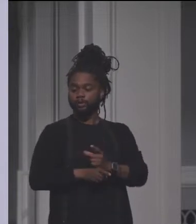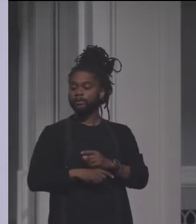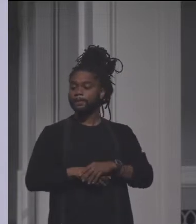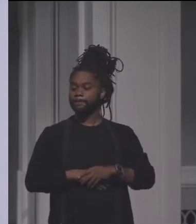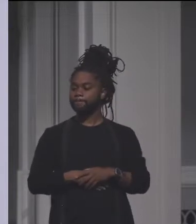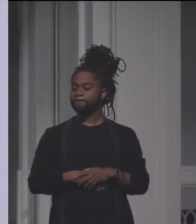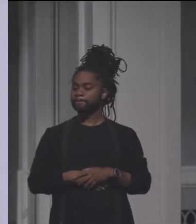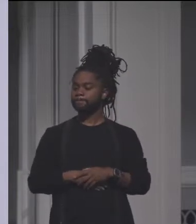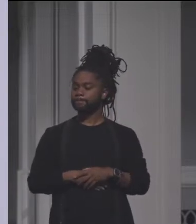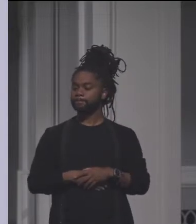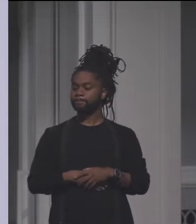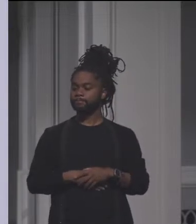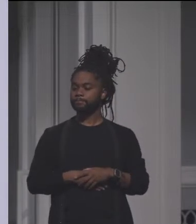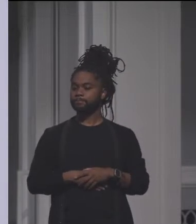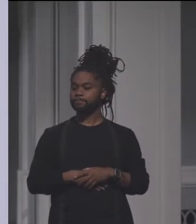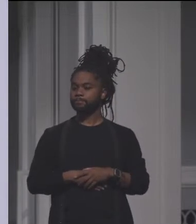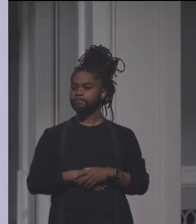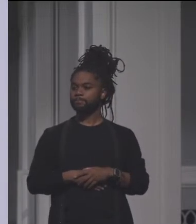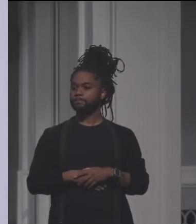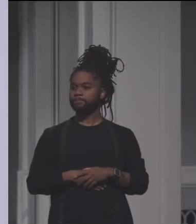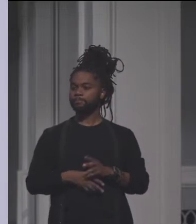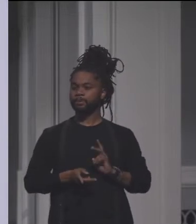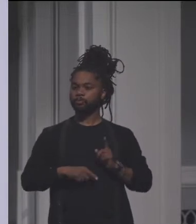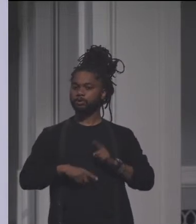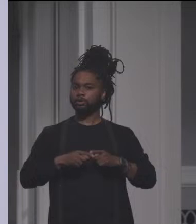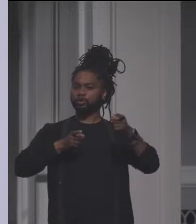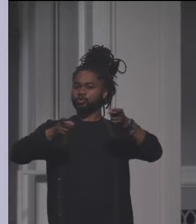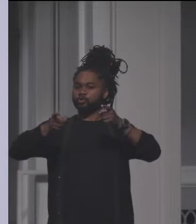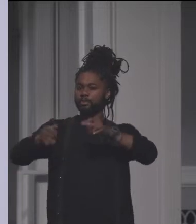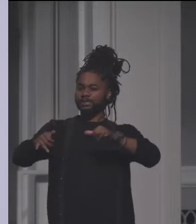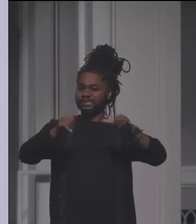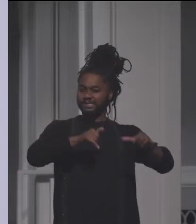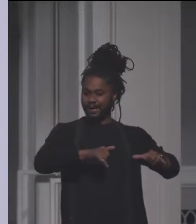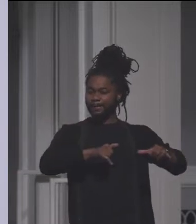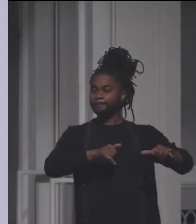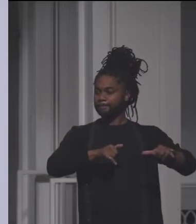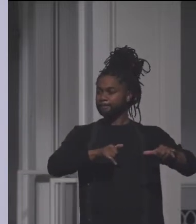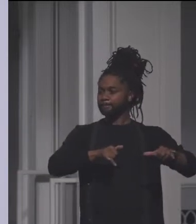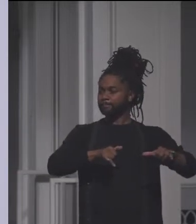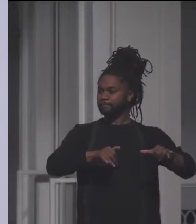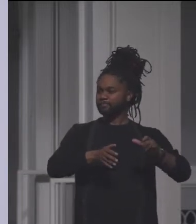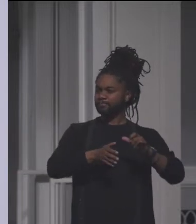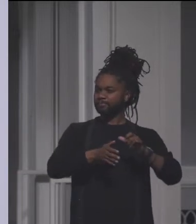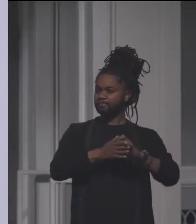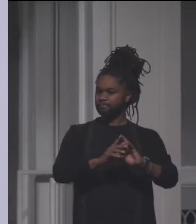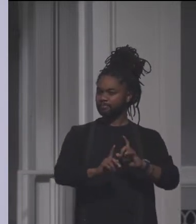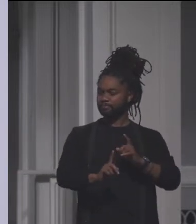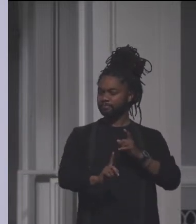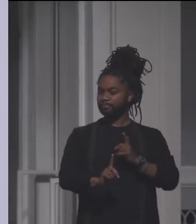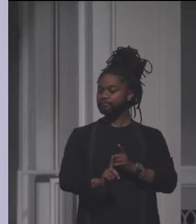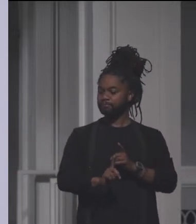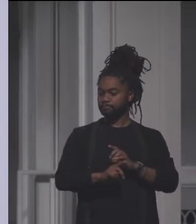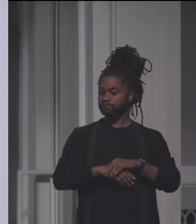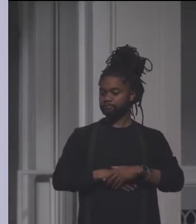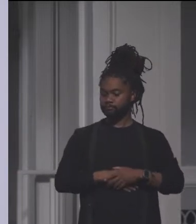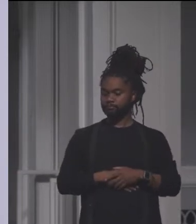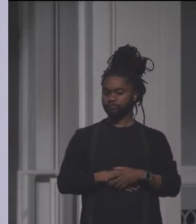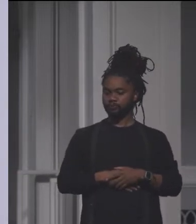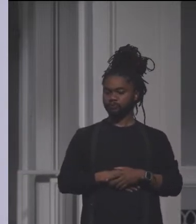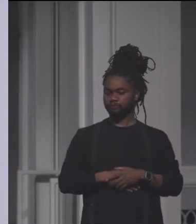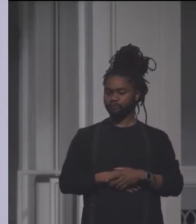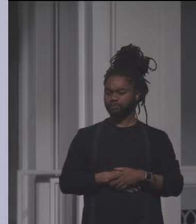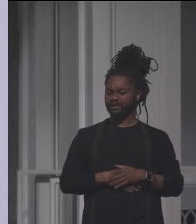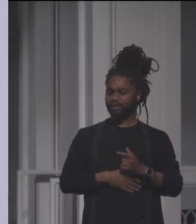impose that power in the same way that you have it in the second half of the Middle Ages. Right? I mean, that's one of the reasons why you're interested in